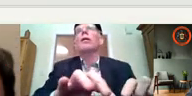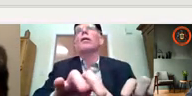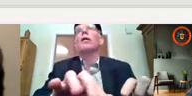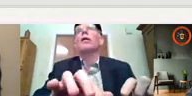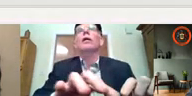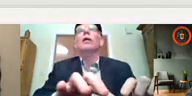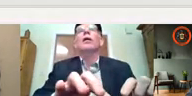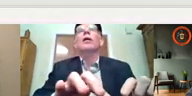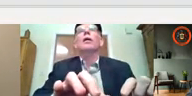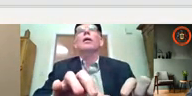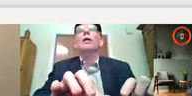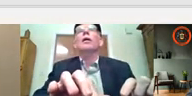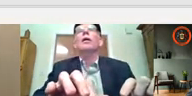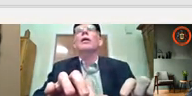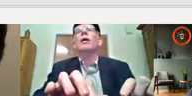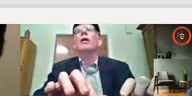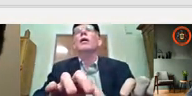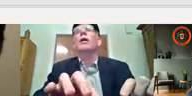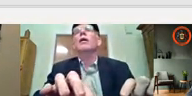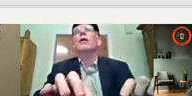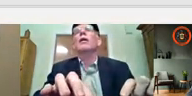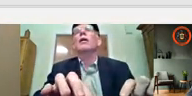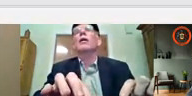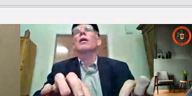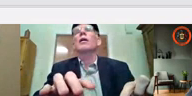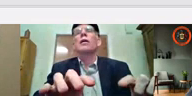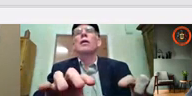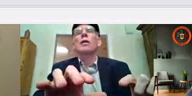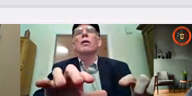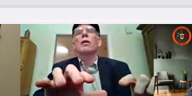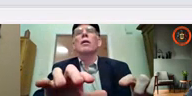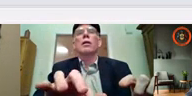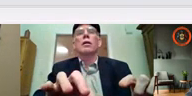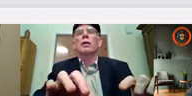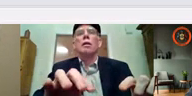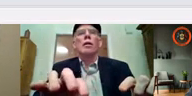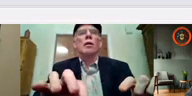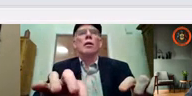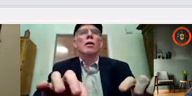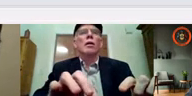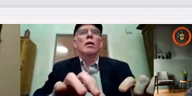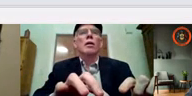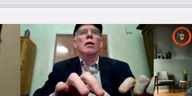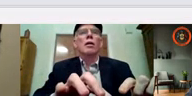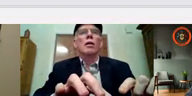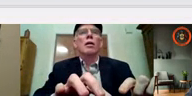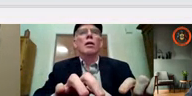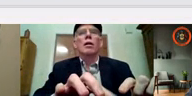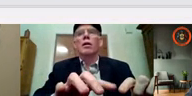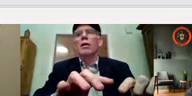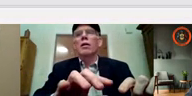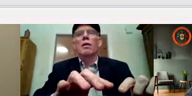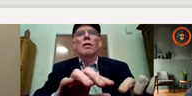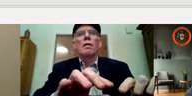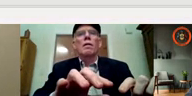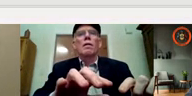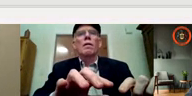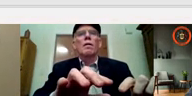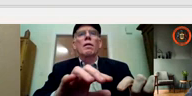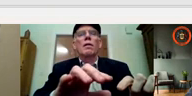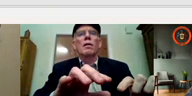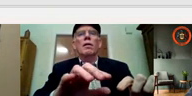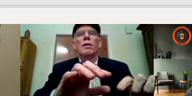all of those topics as part of this SSPA process. I think there's some really interesting things which can happen in this quadrant. If you go to number